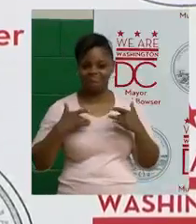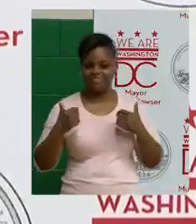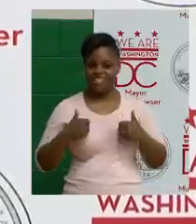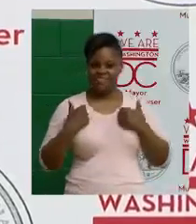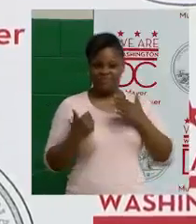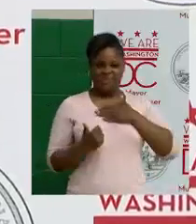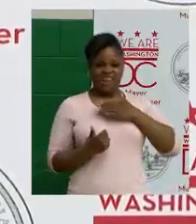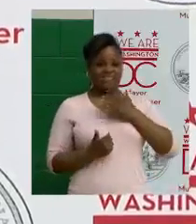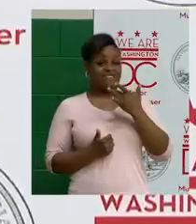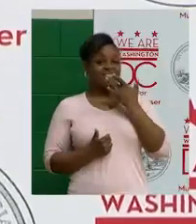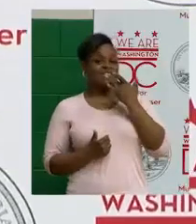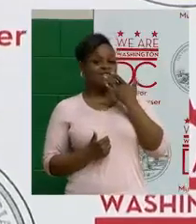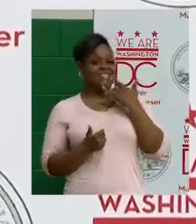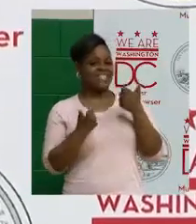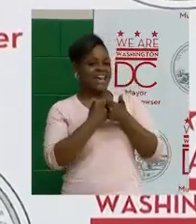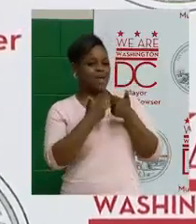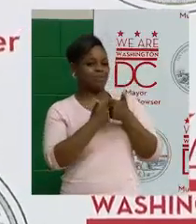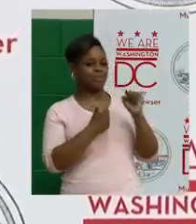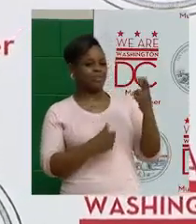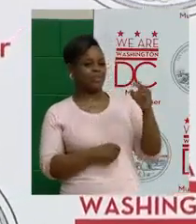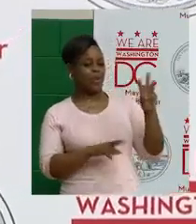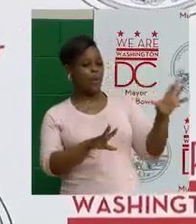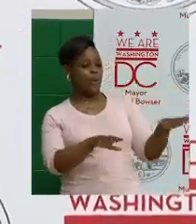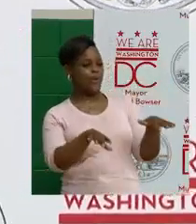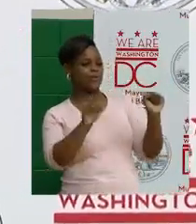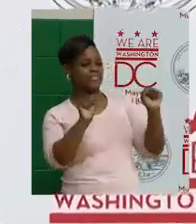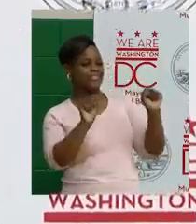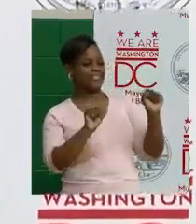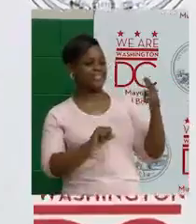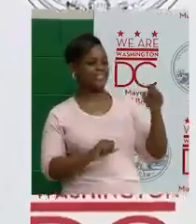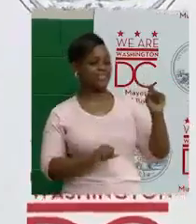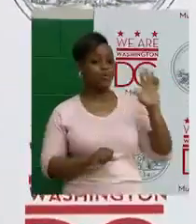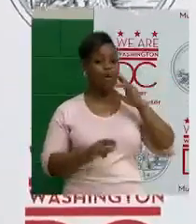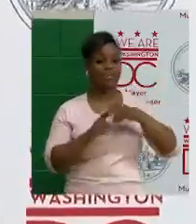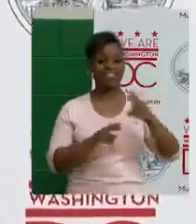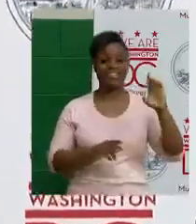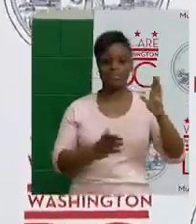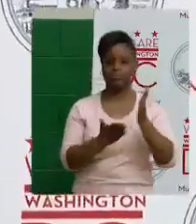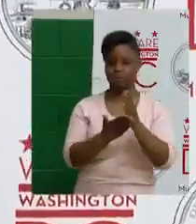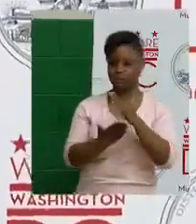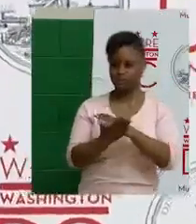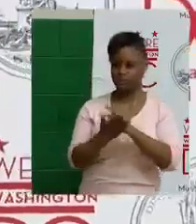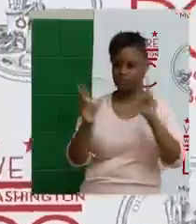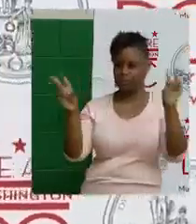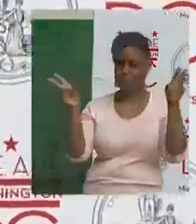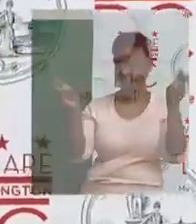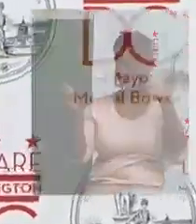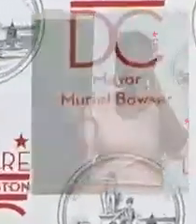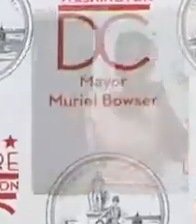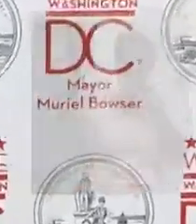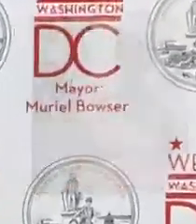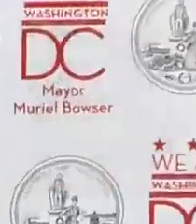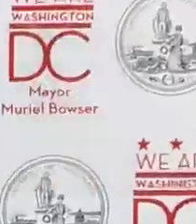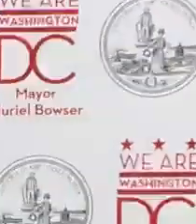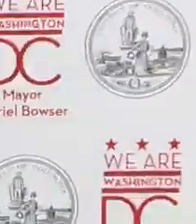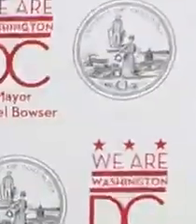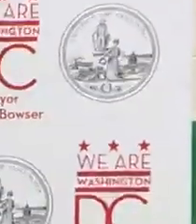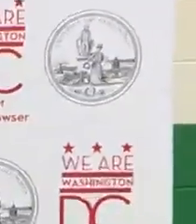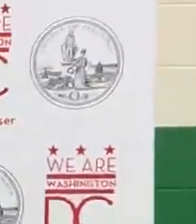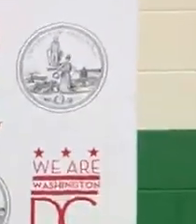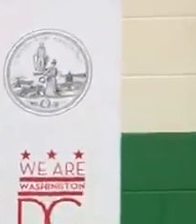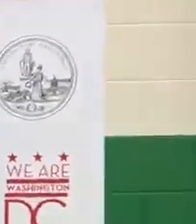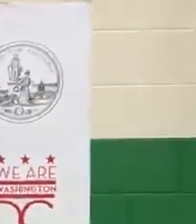DC budget. And again, there's gonna be a little reward at the end for the participant that does the best in our DC